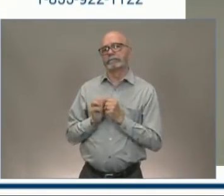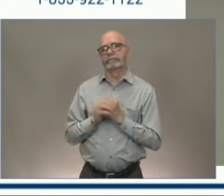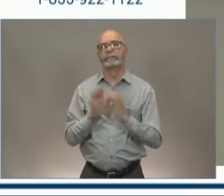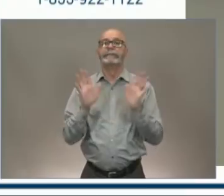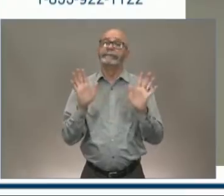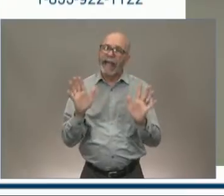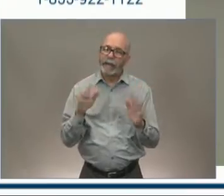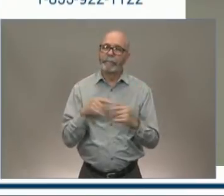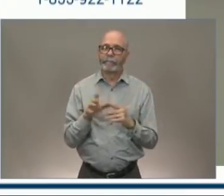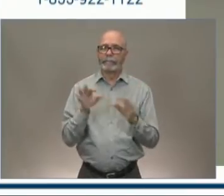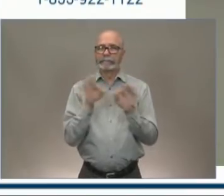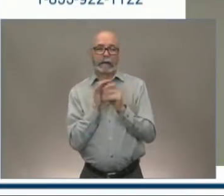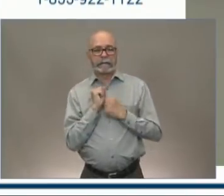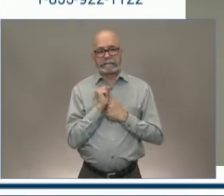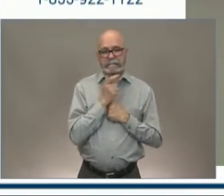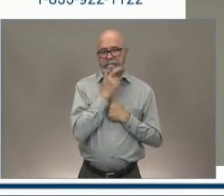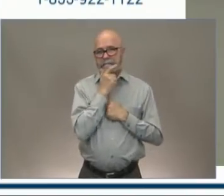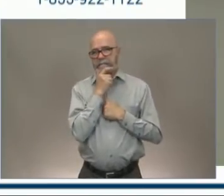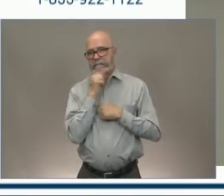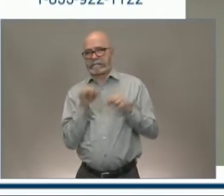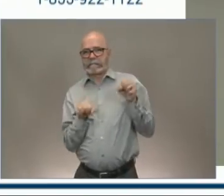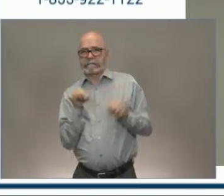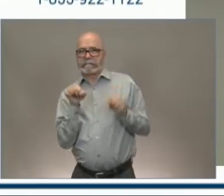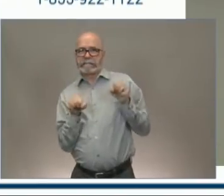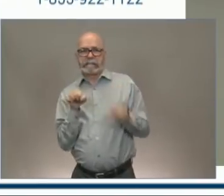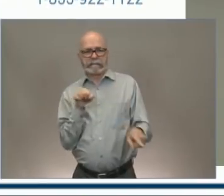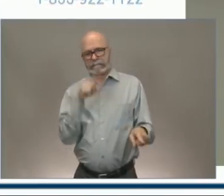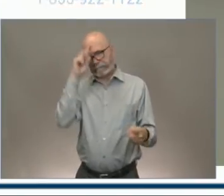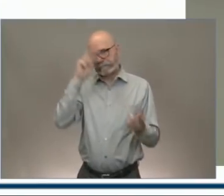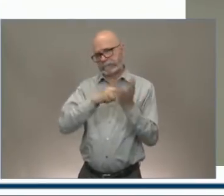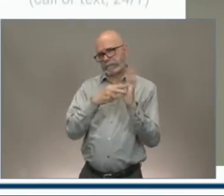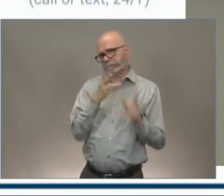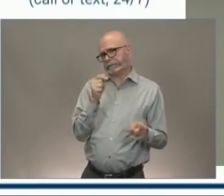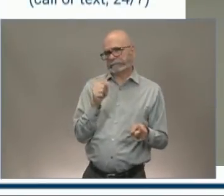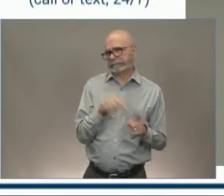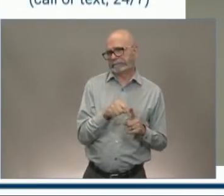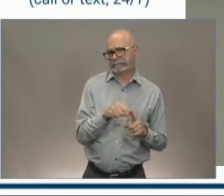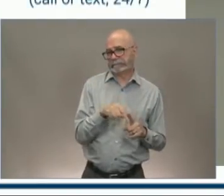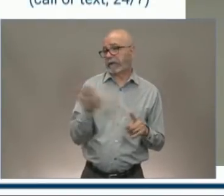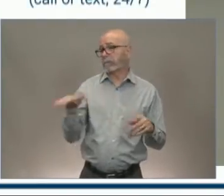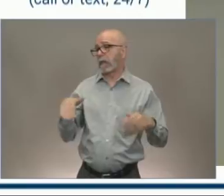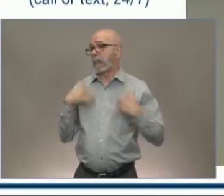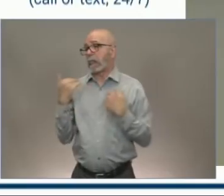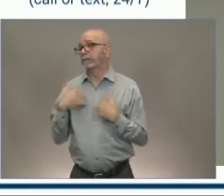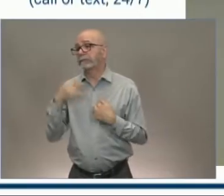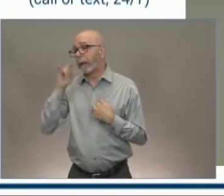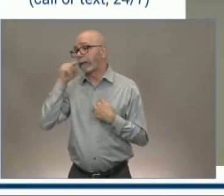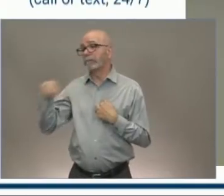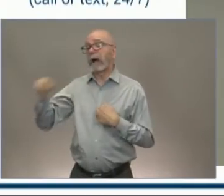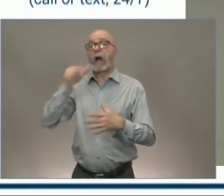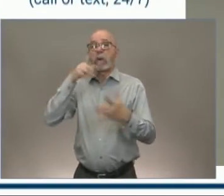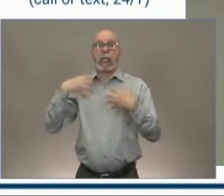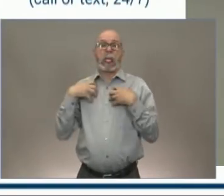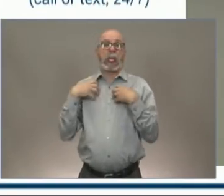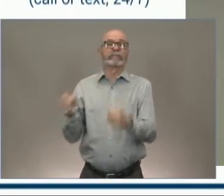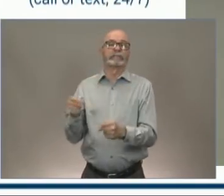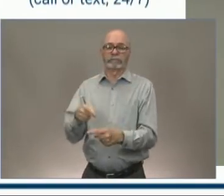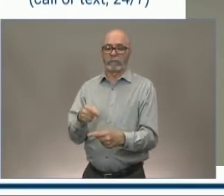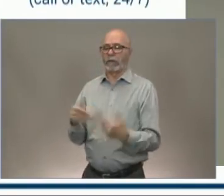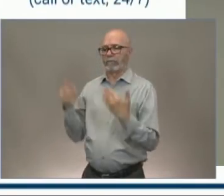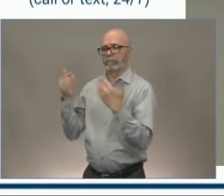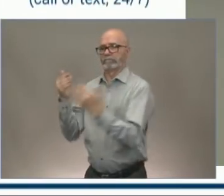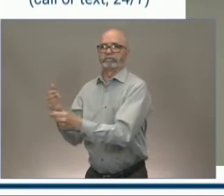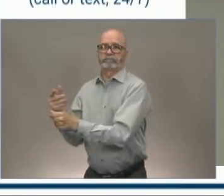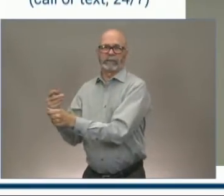left with is the potential uses could be in younger, otherwise healthy people, those who are right now at the bottom of our sequencing list.